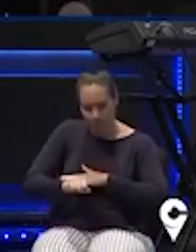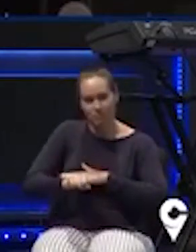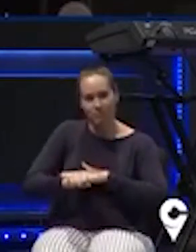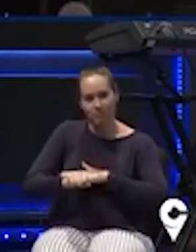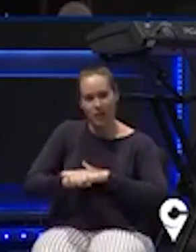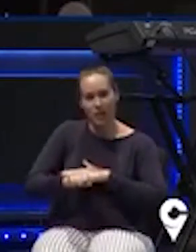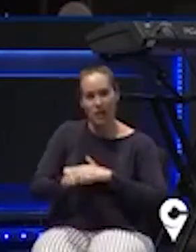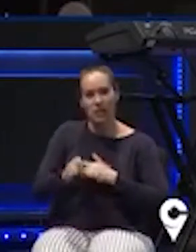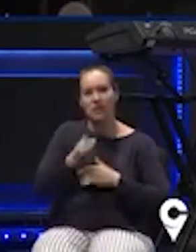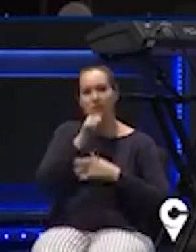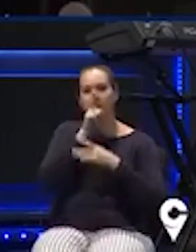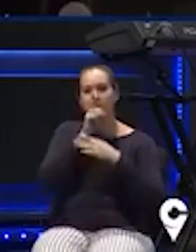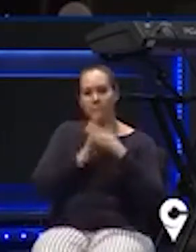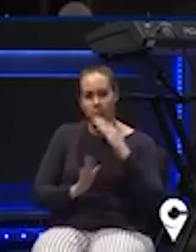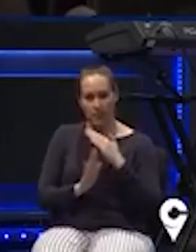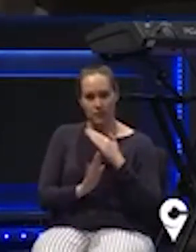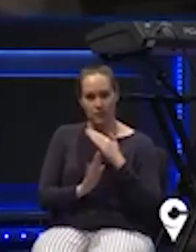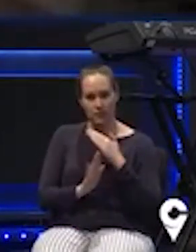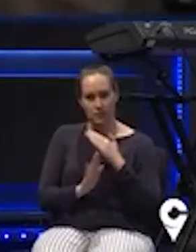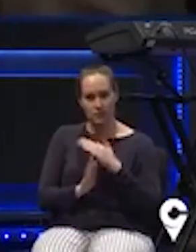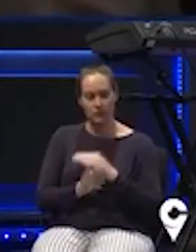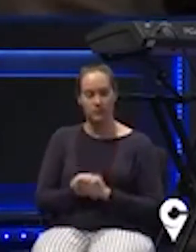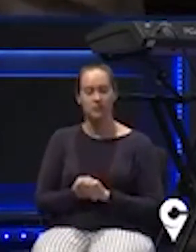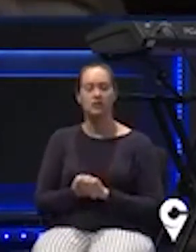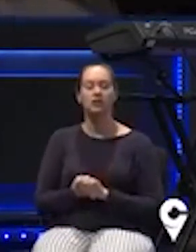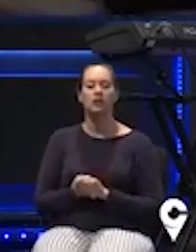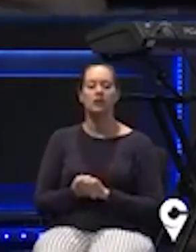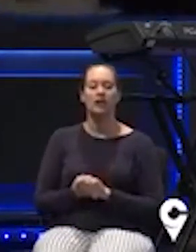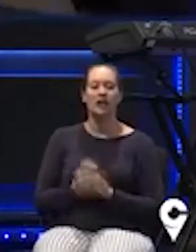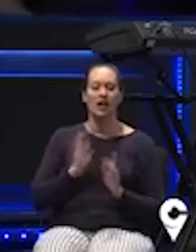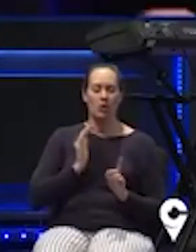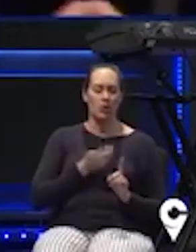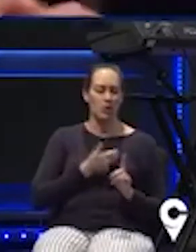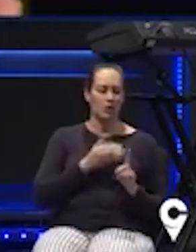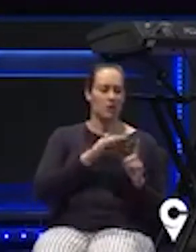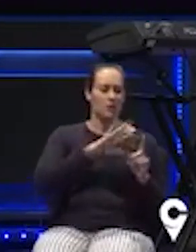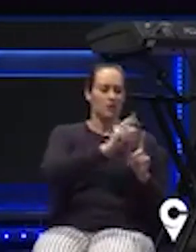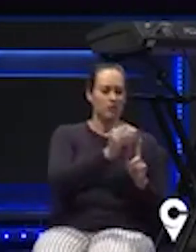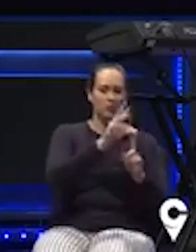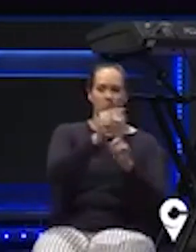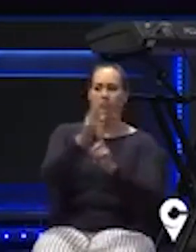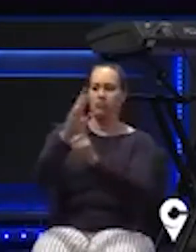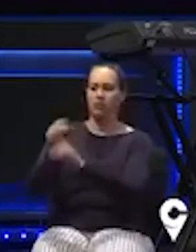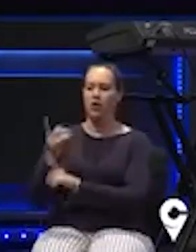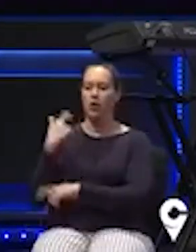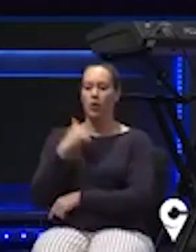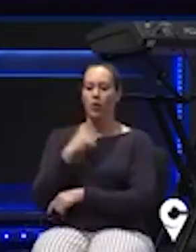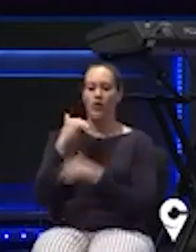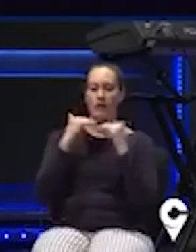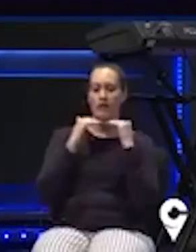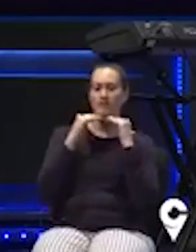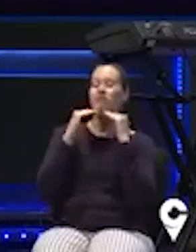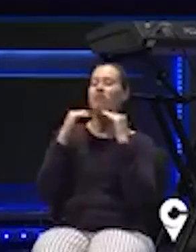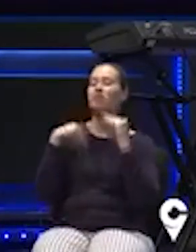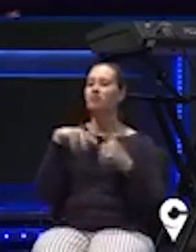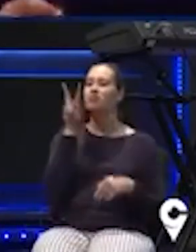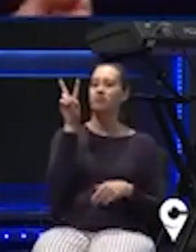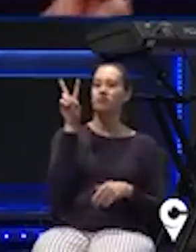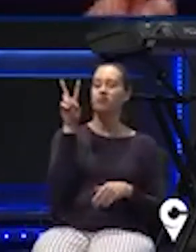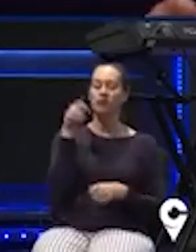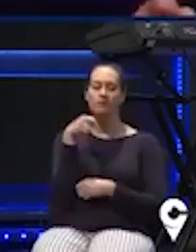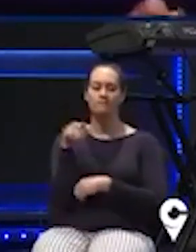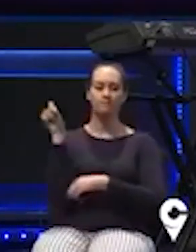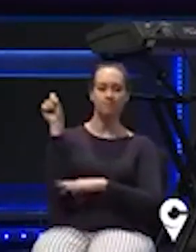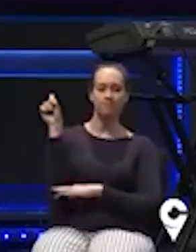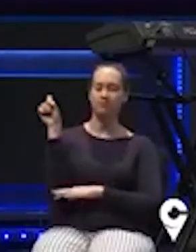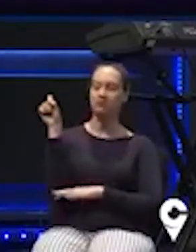our face down. All across our society, I believe we have faces up, and it's the reason why our nation is